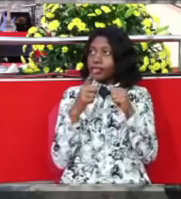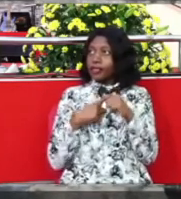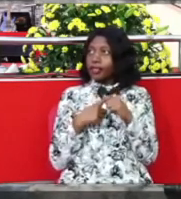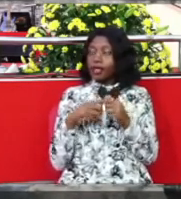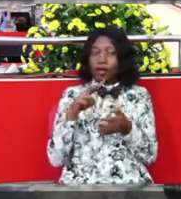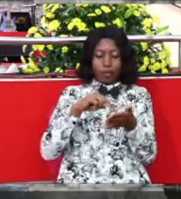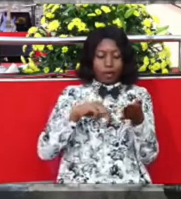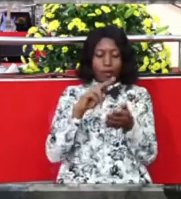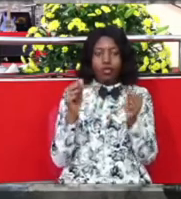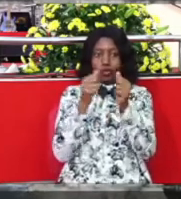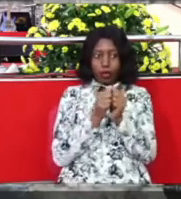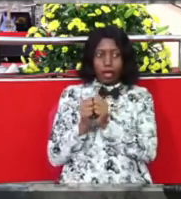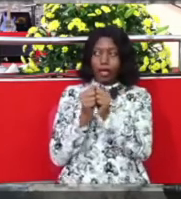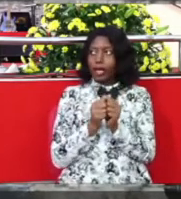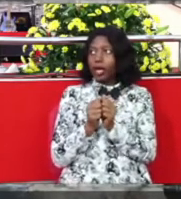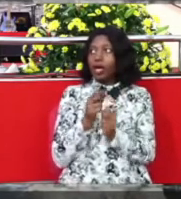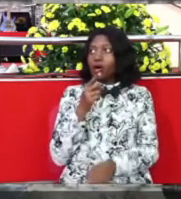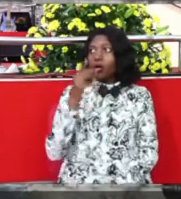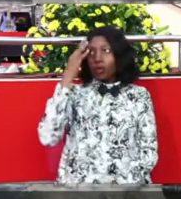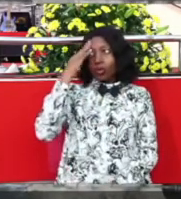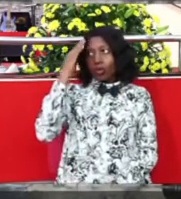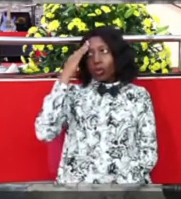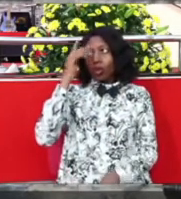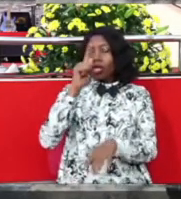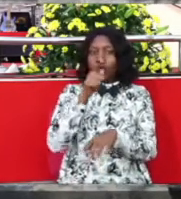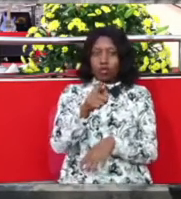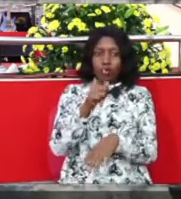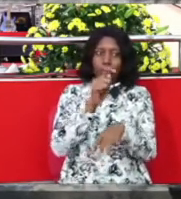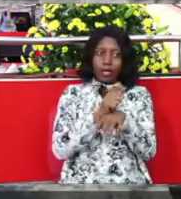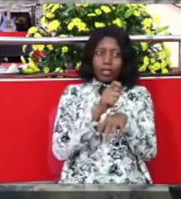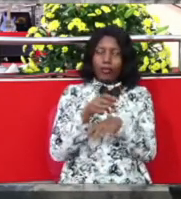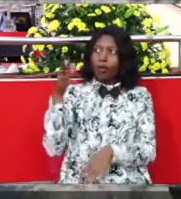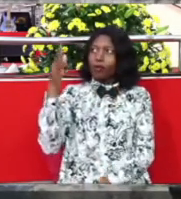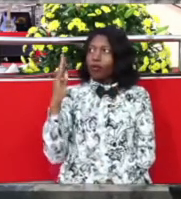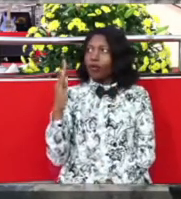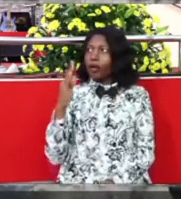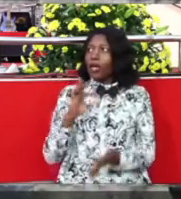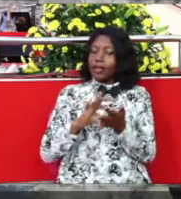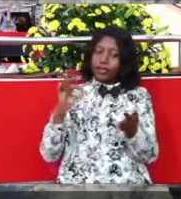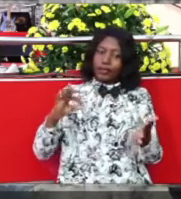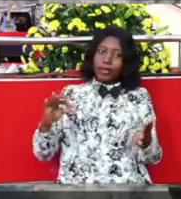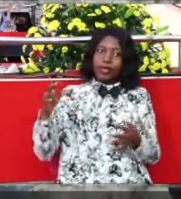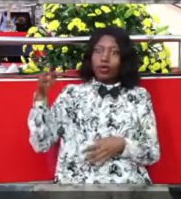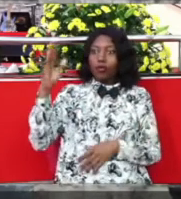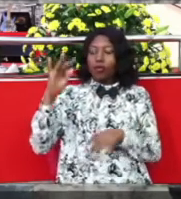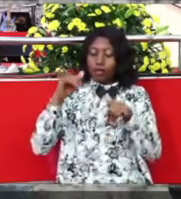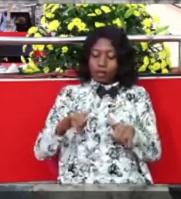pamoja. Do you not know that you're the temple of God and that the spirit of God dwells in you?